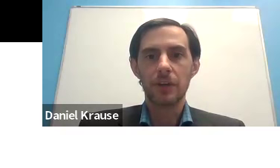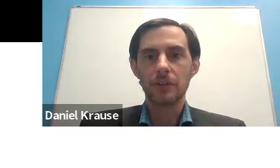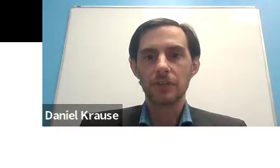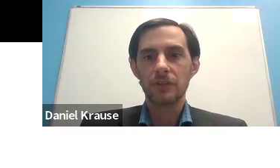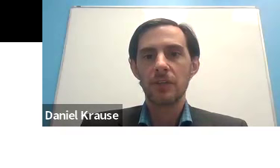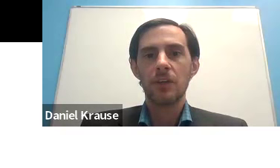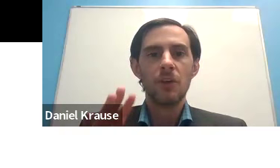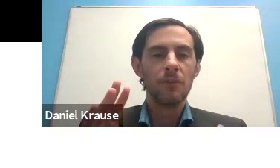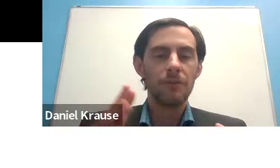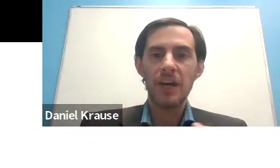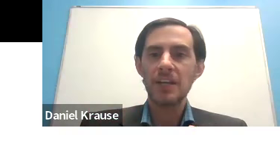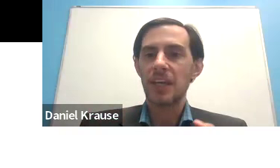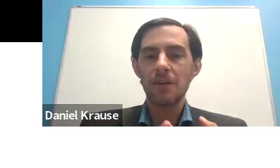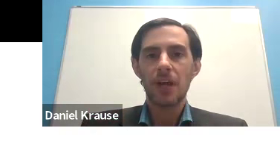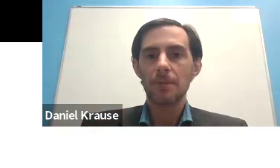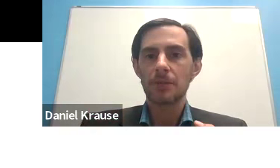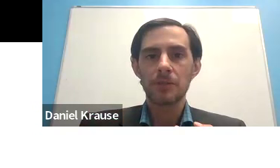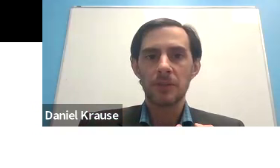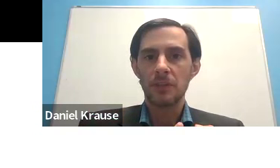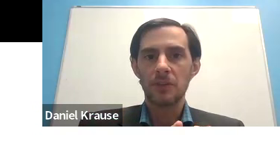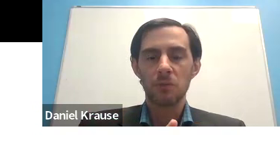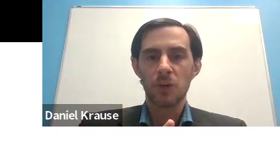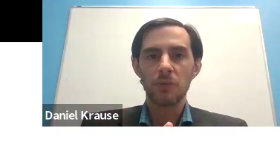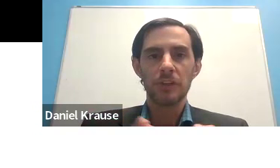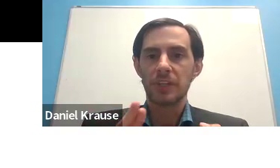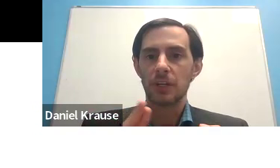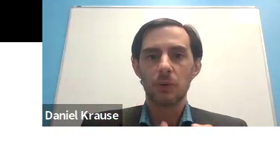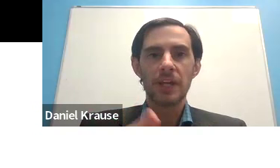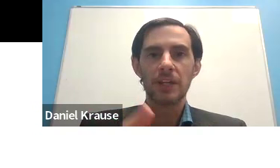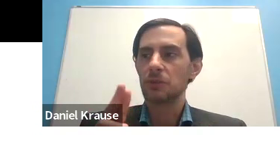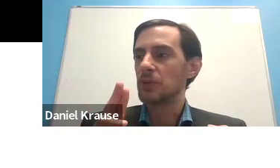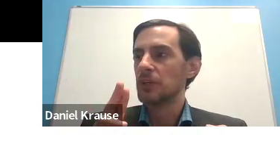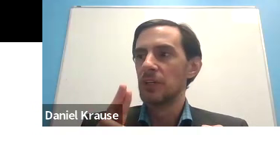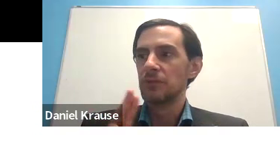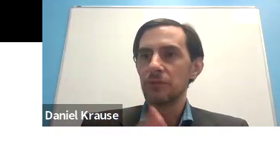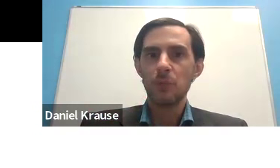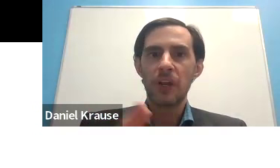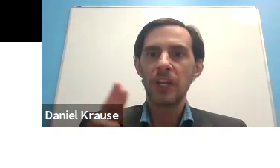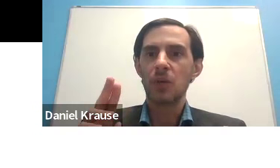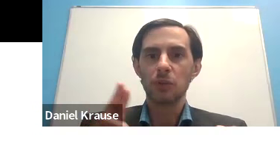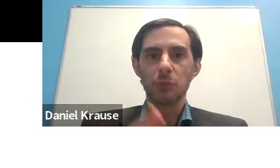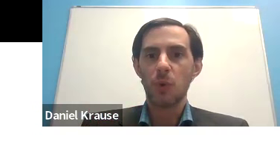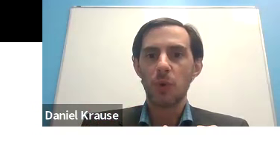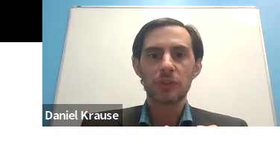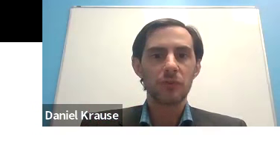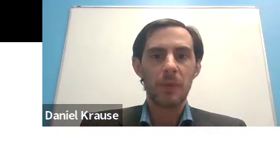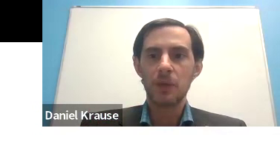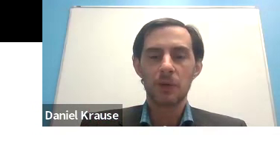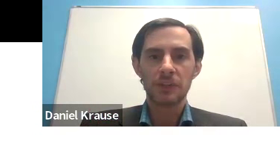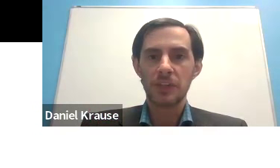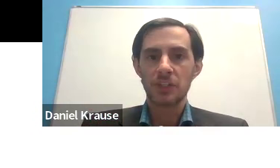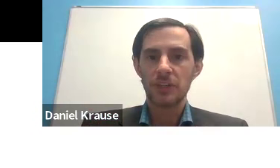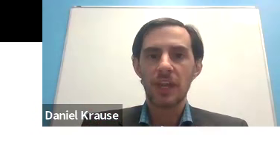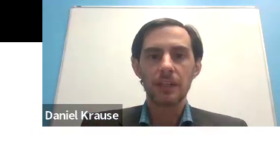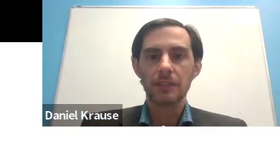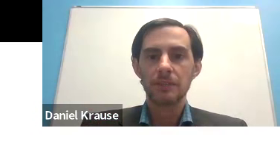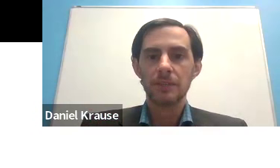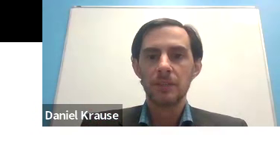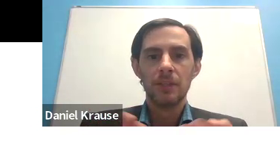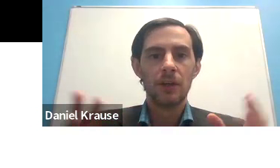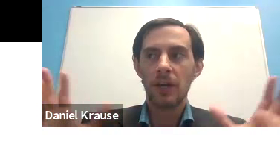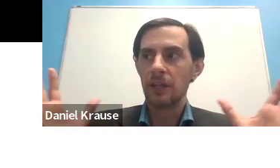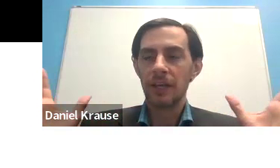or safety guards. Find every opportunity that you can work with to get a grant or free money or supports from any organization that you